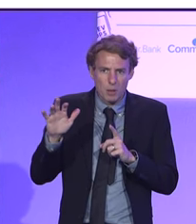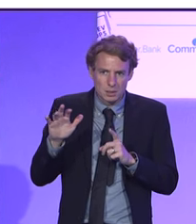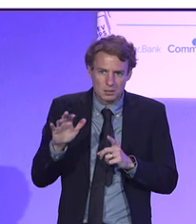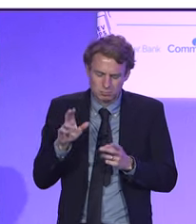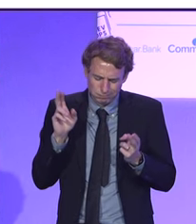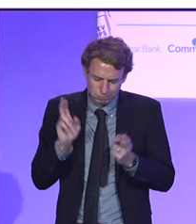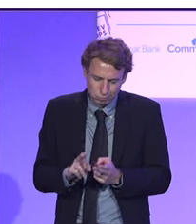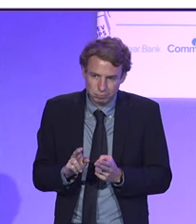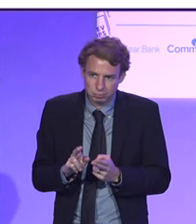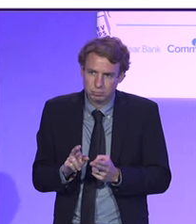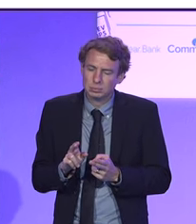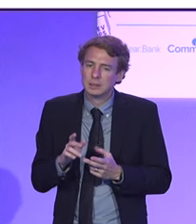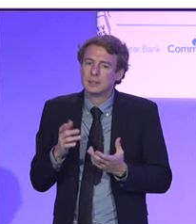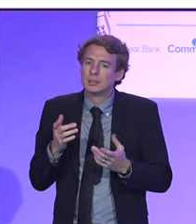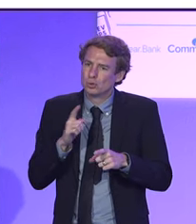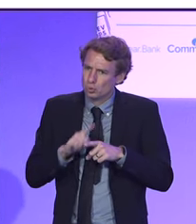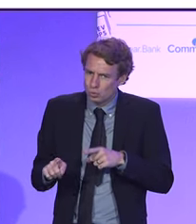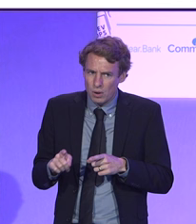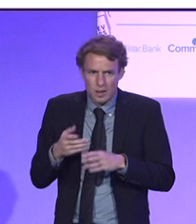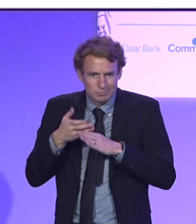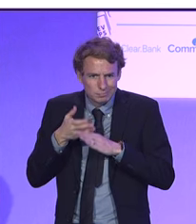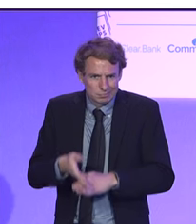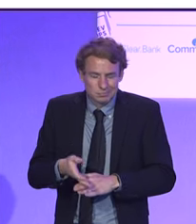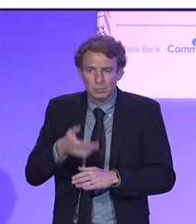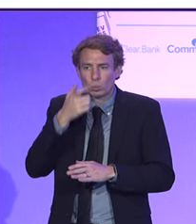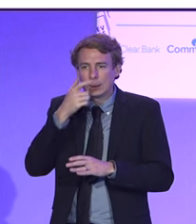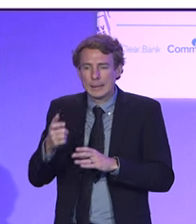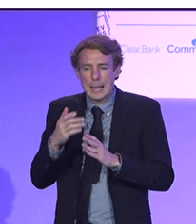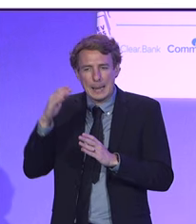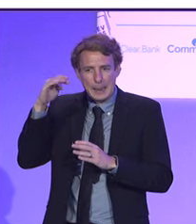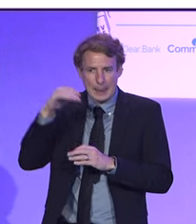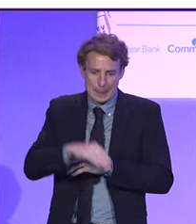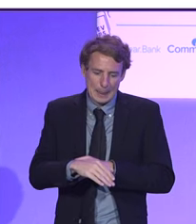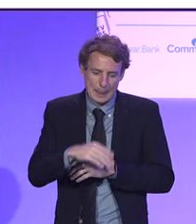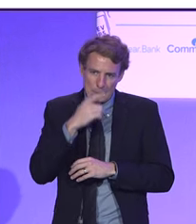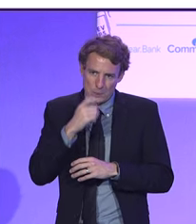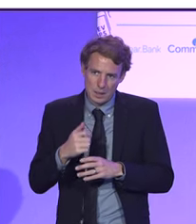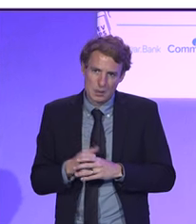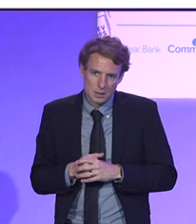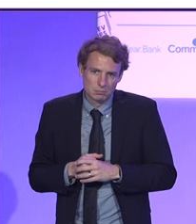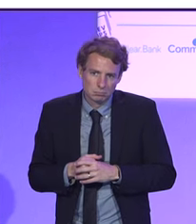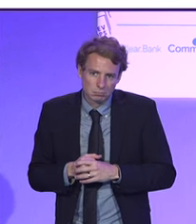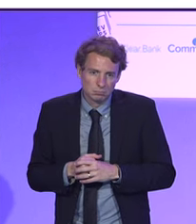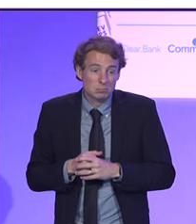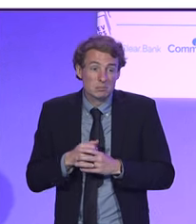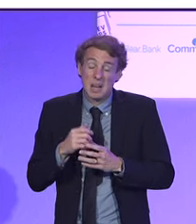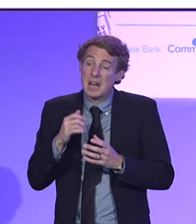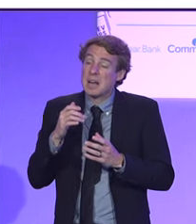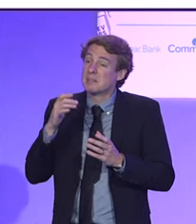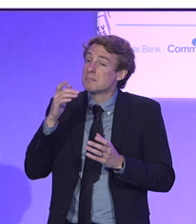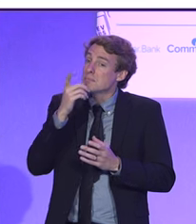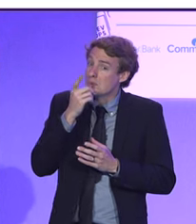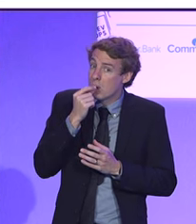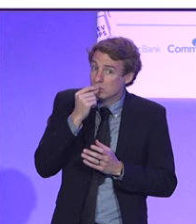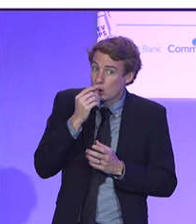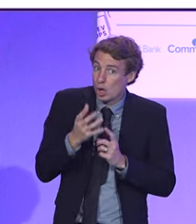actually drive this curve down and reach even the net zero